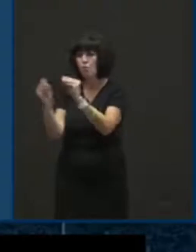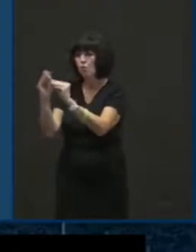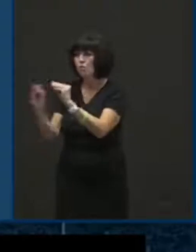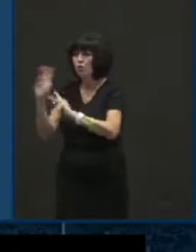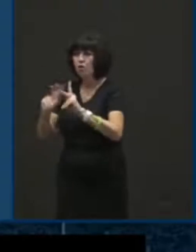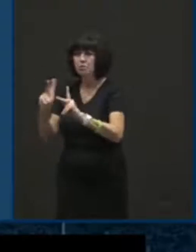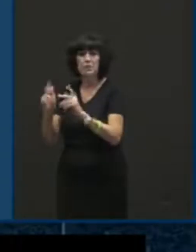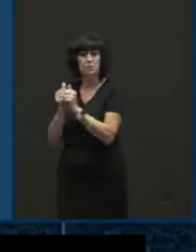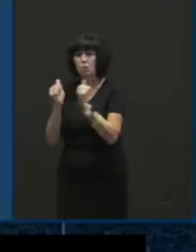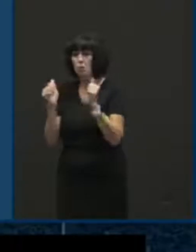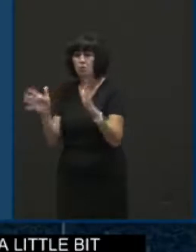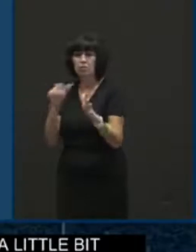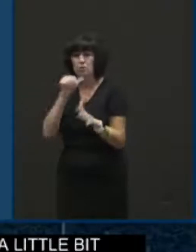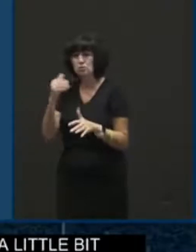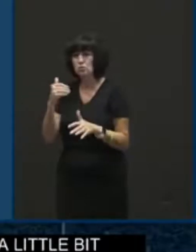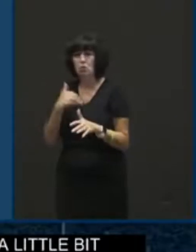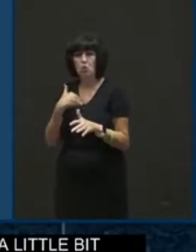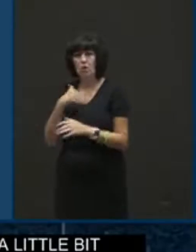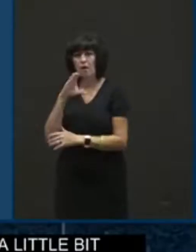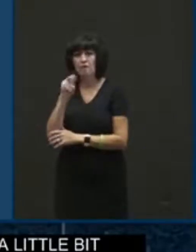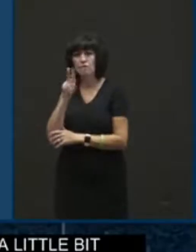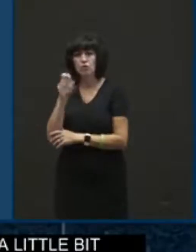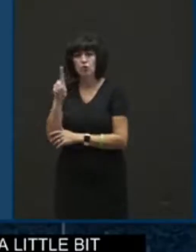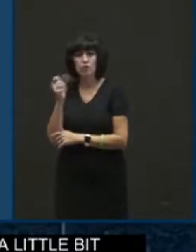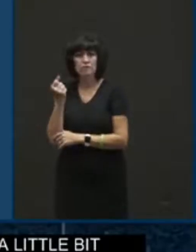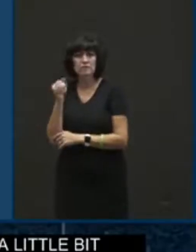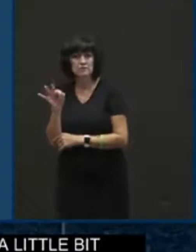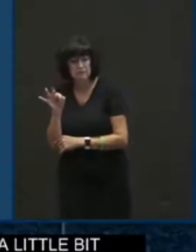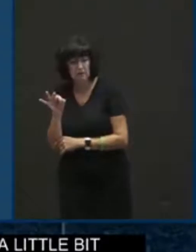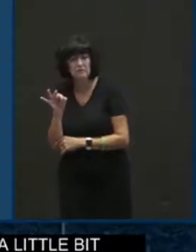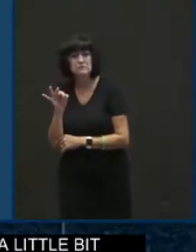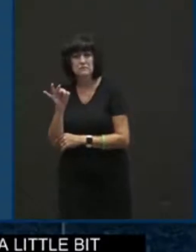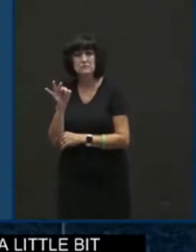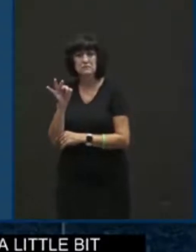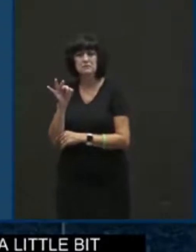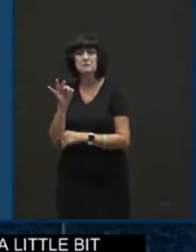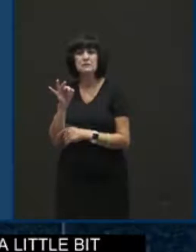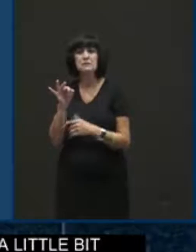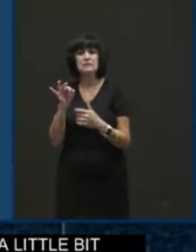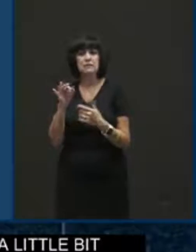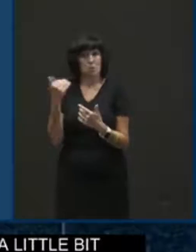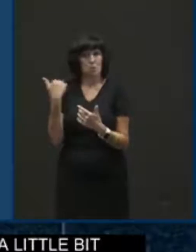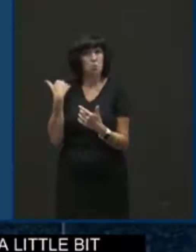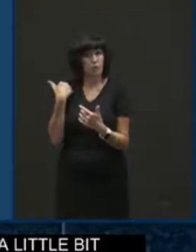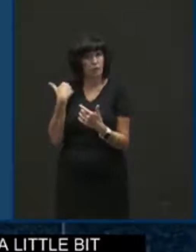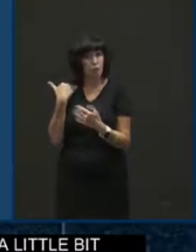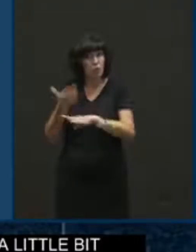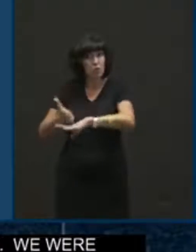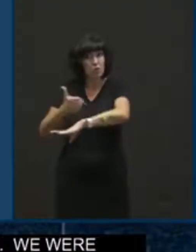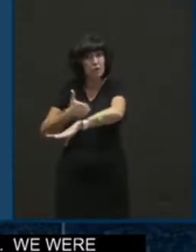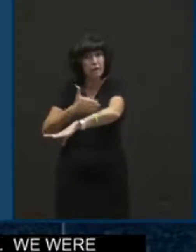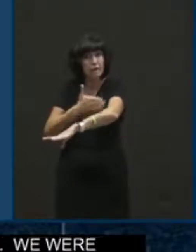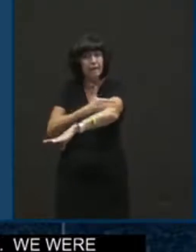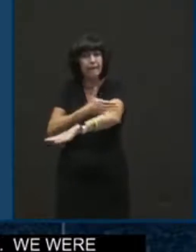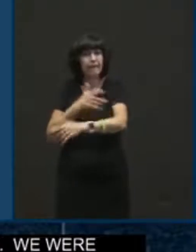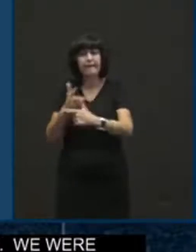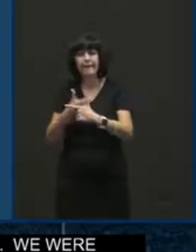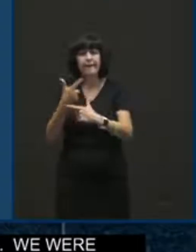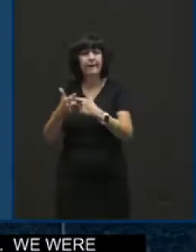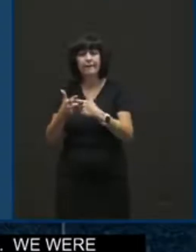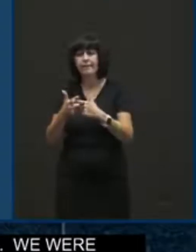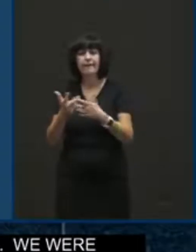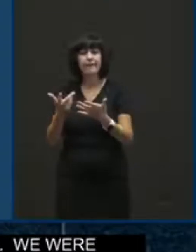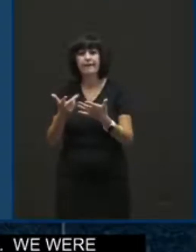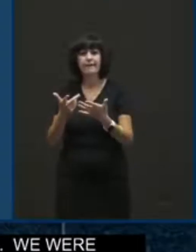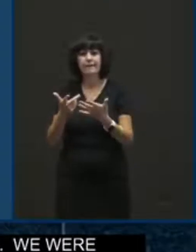to 15,000 per week, I think, at the peak, and then we went down with weather and some other issues down